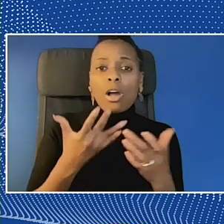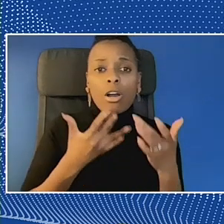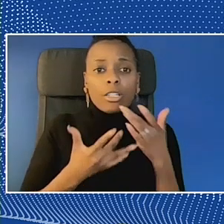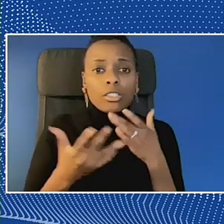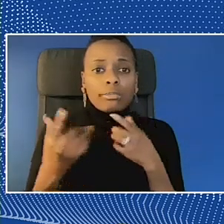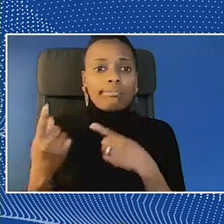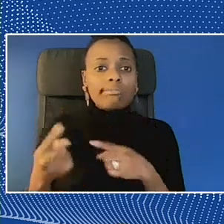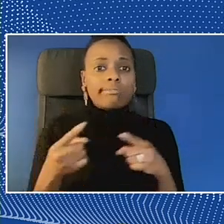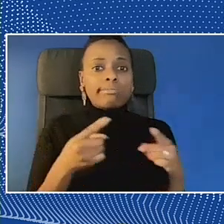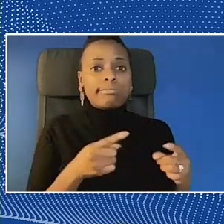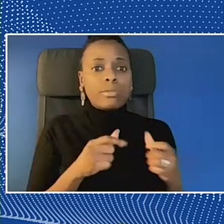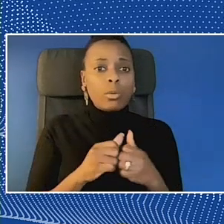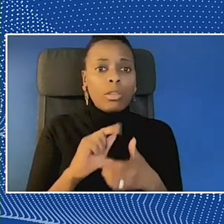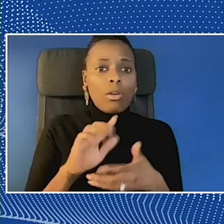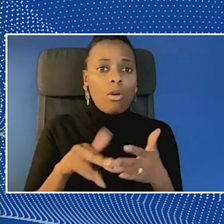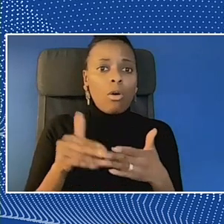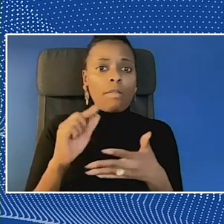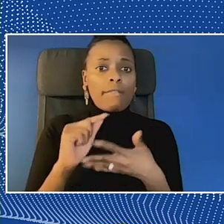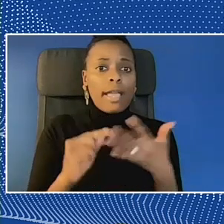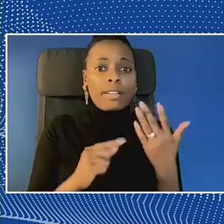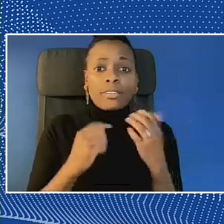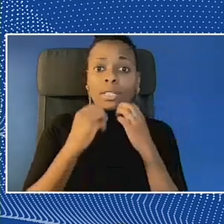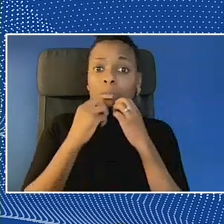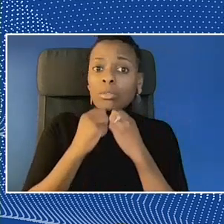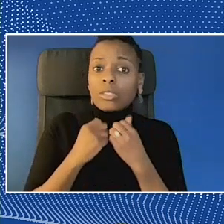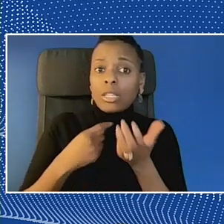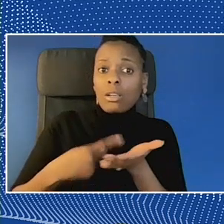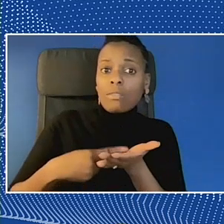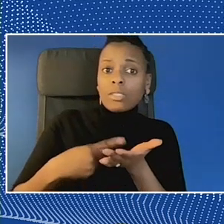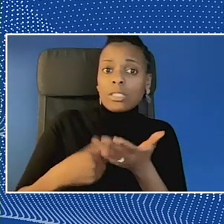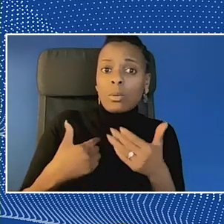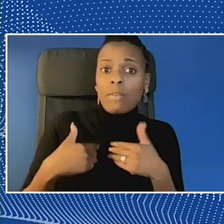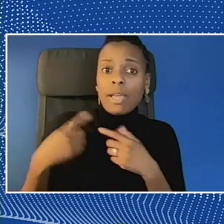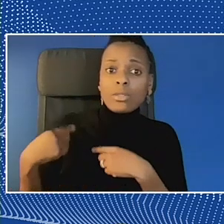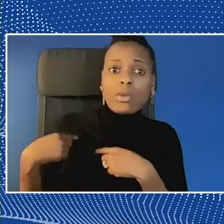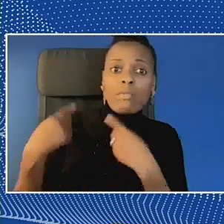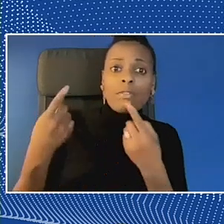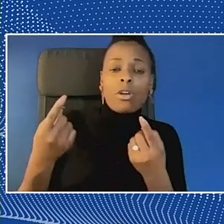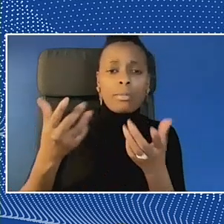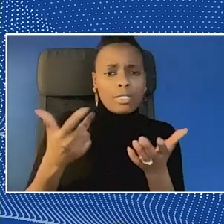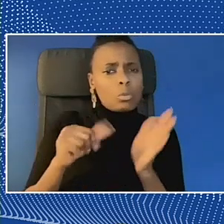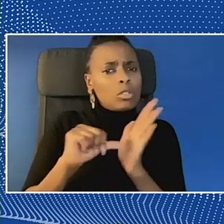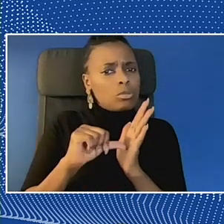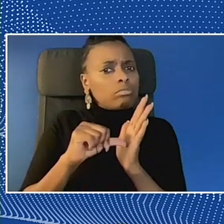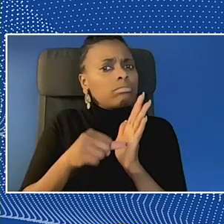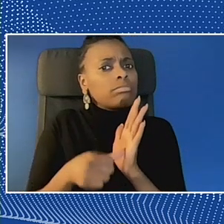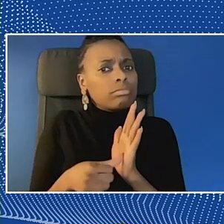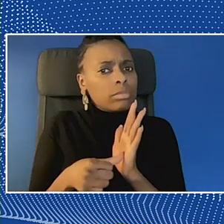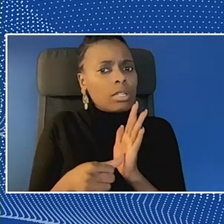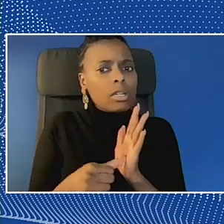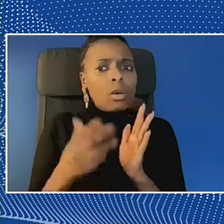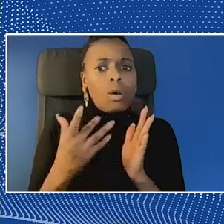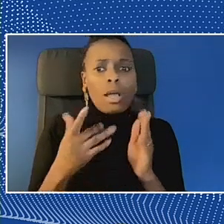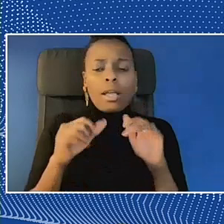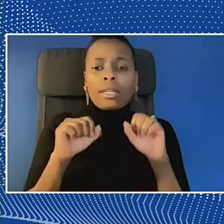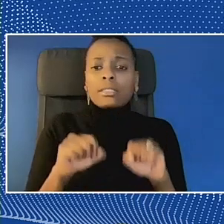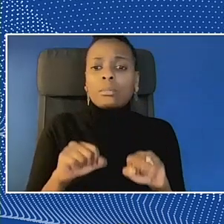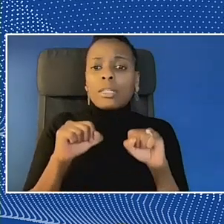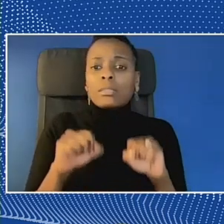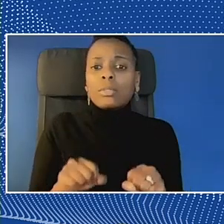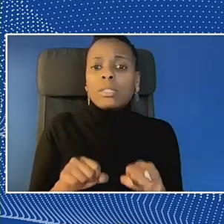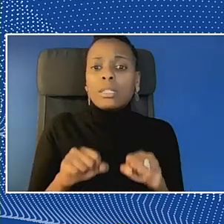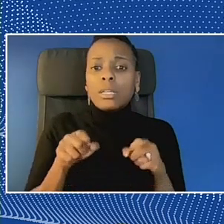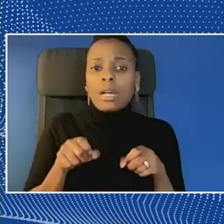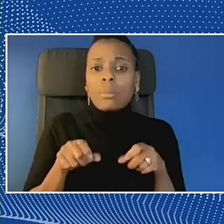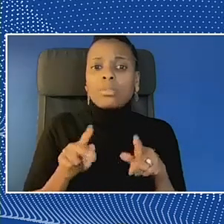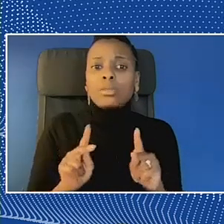factors. And I appreciate some of the conversation we've had around that so far, but just want to underscore it again, because it's a possibility, opportunity here